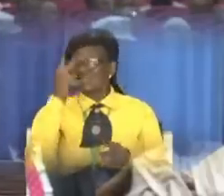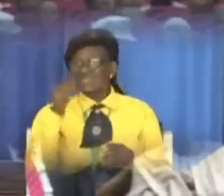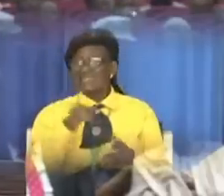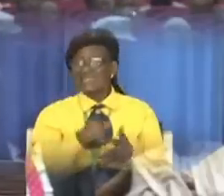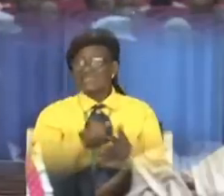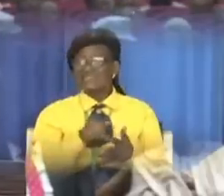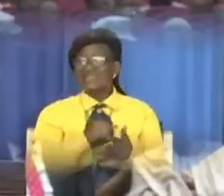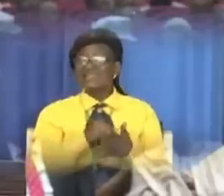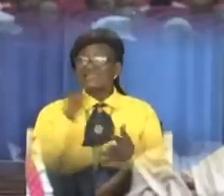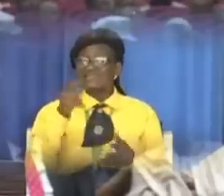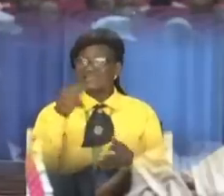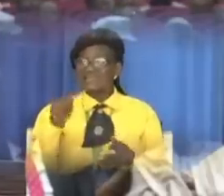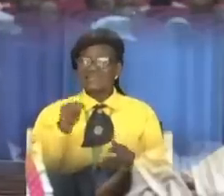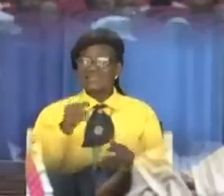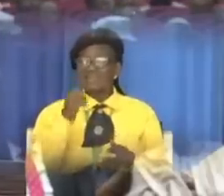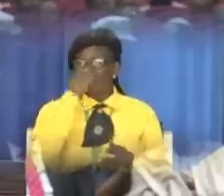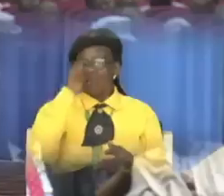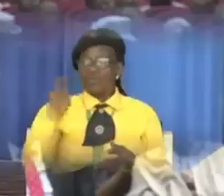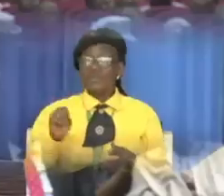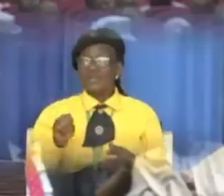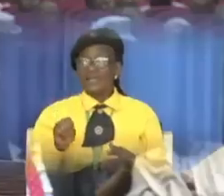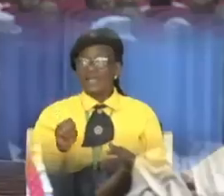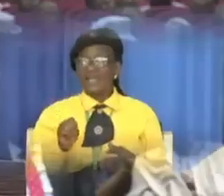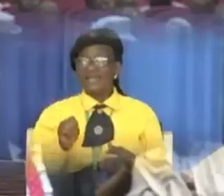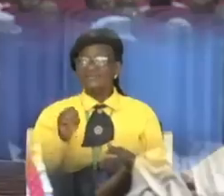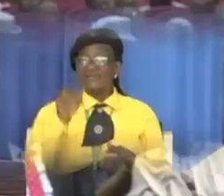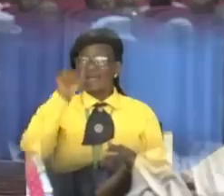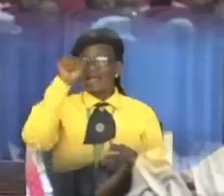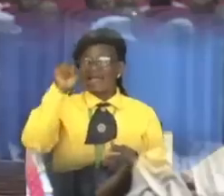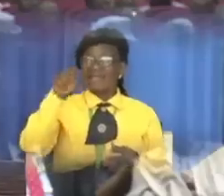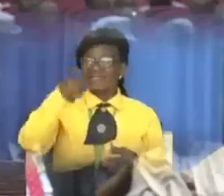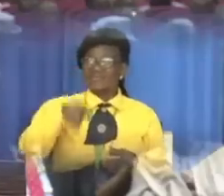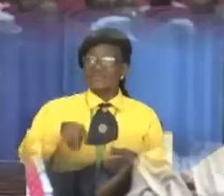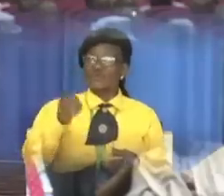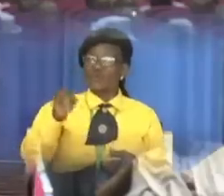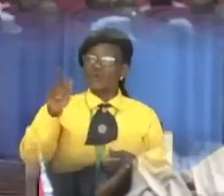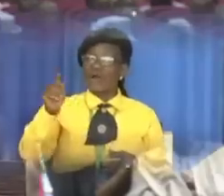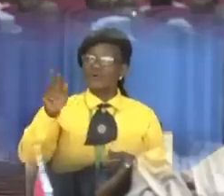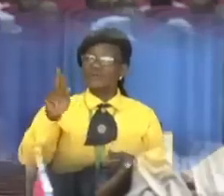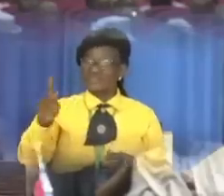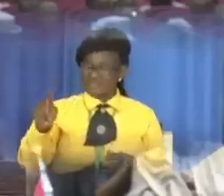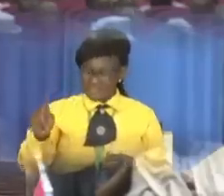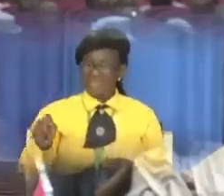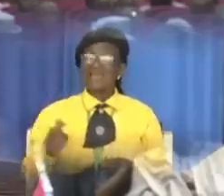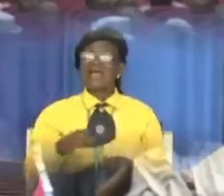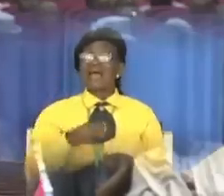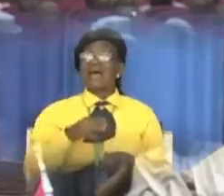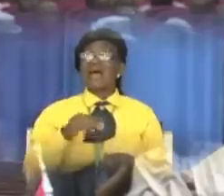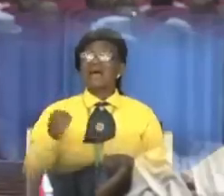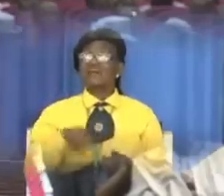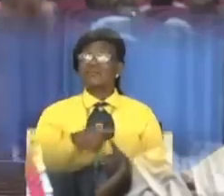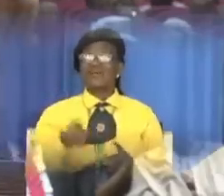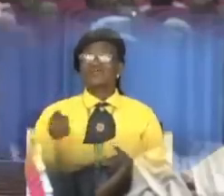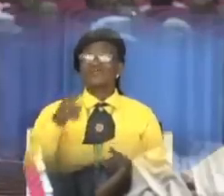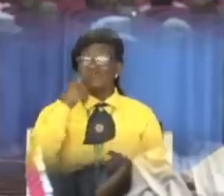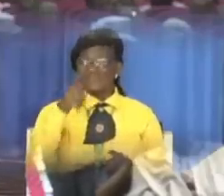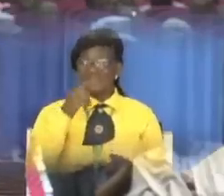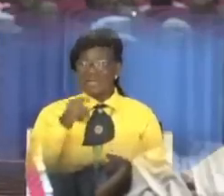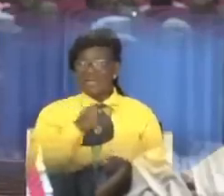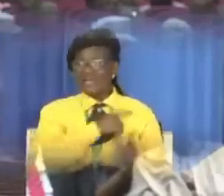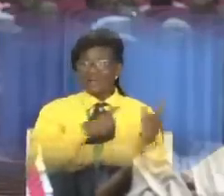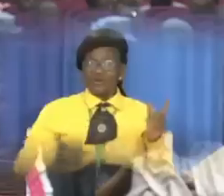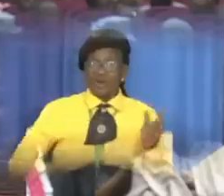it by yourself. So when you say, Lord, let your light shine into my blind spot, you are